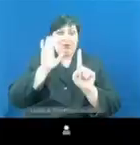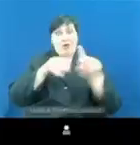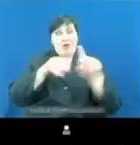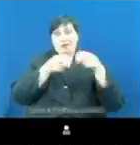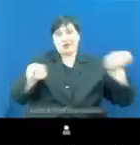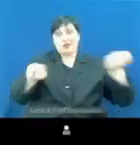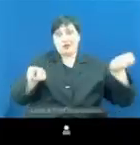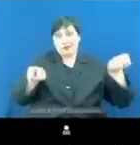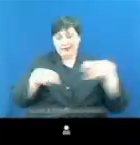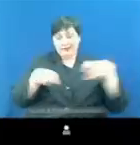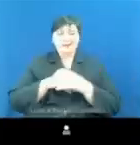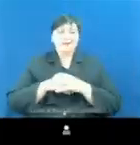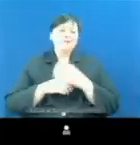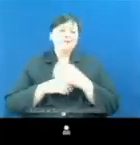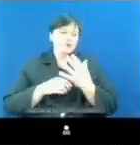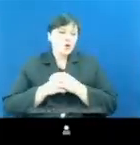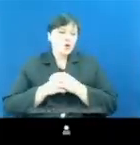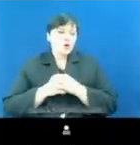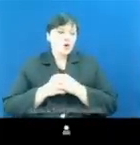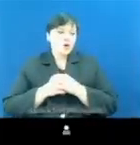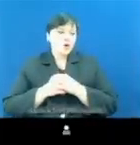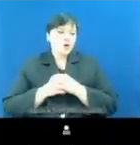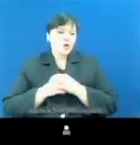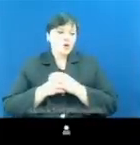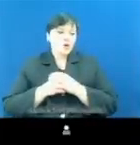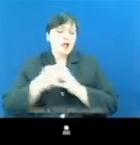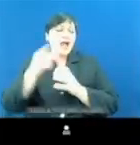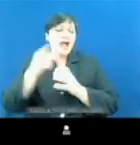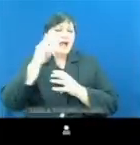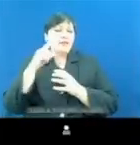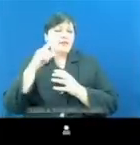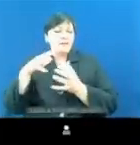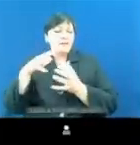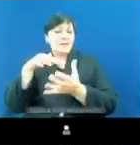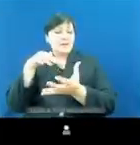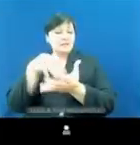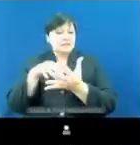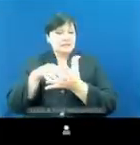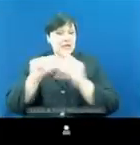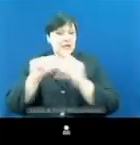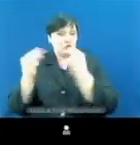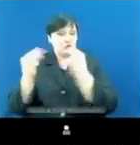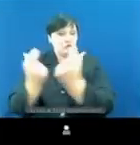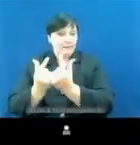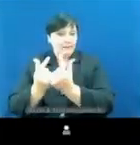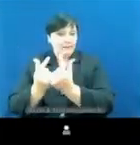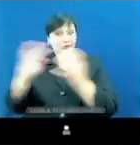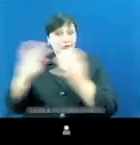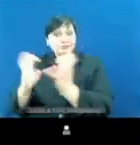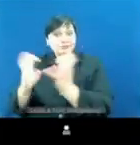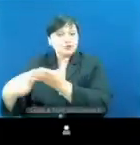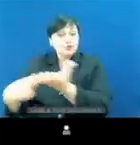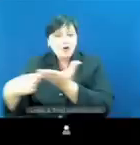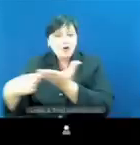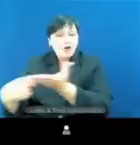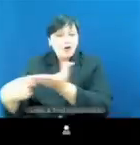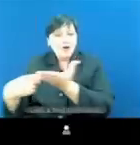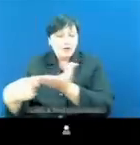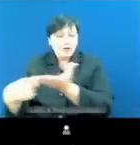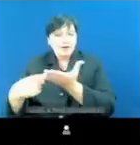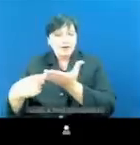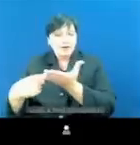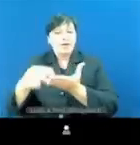I don't know that, I think a study group is probably to talk about this issue. It might be a really good way to